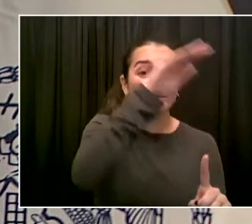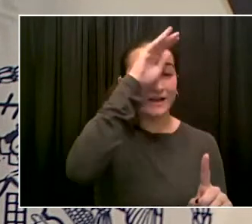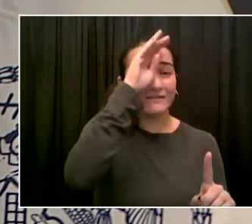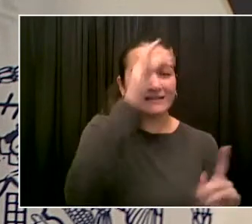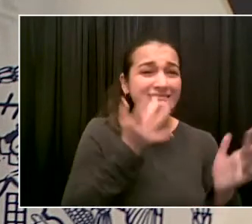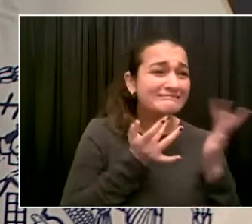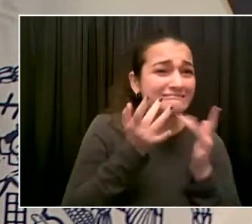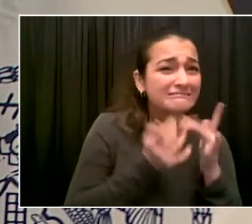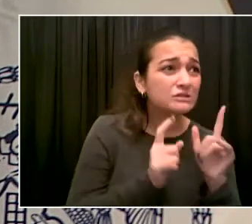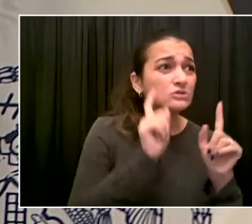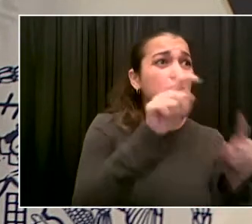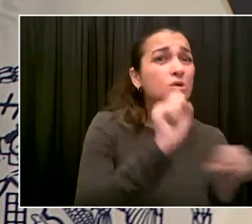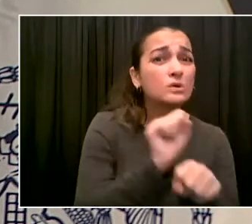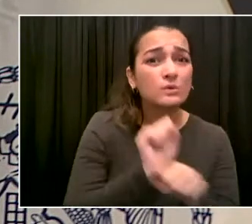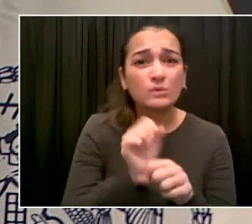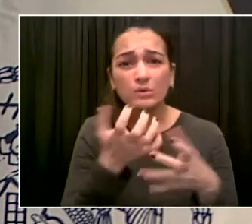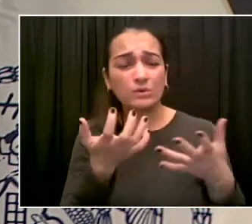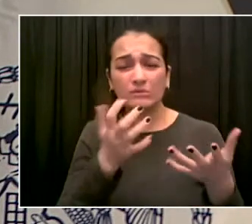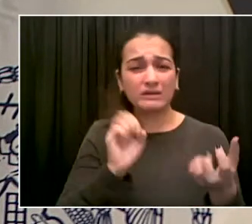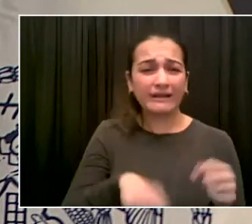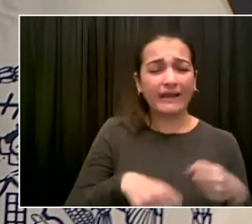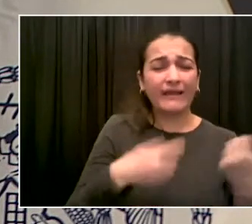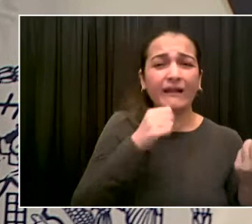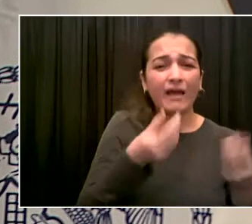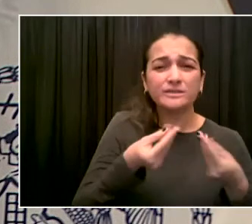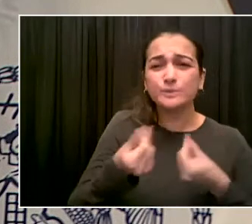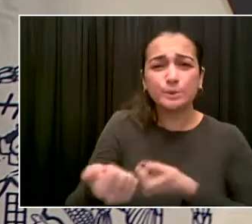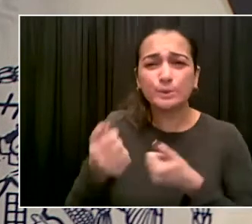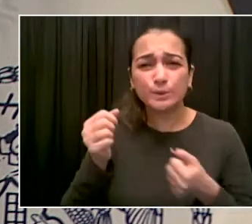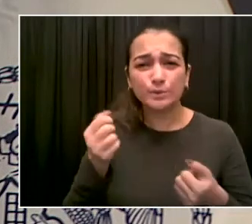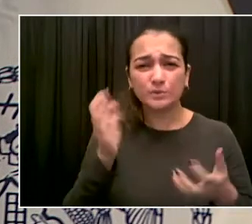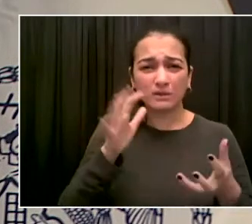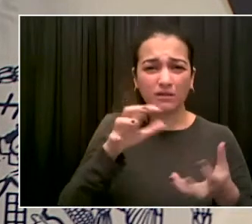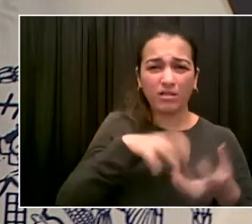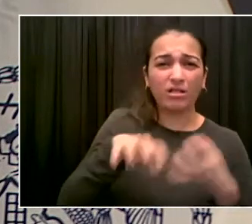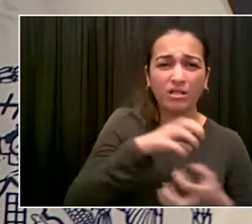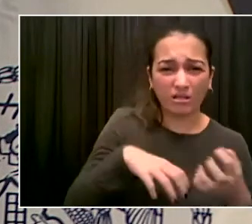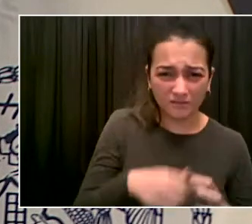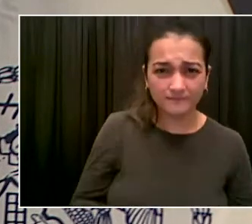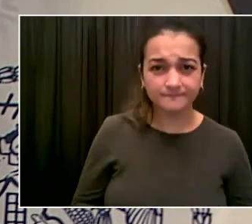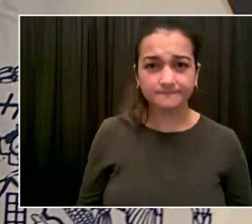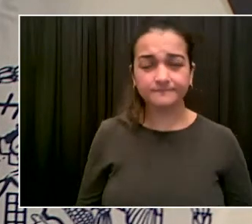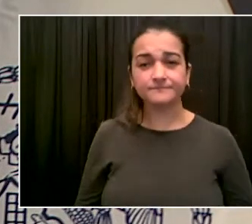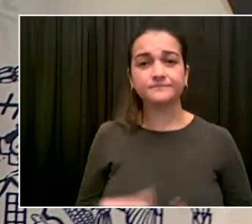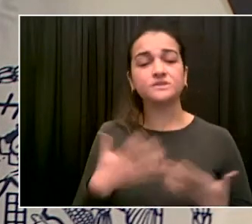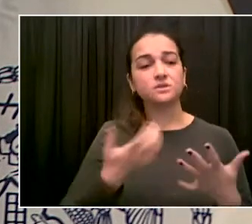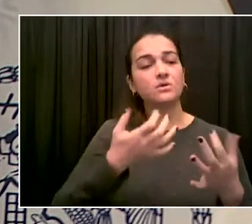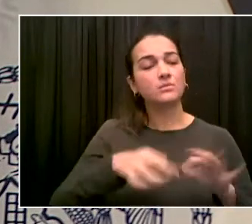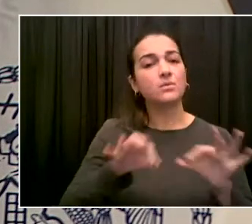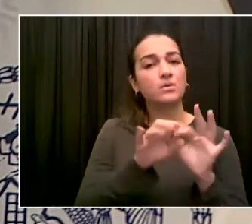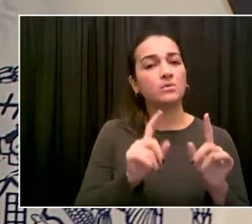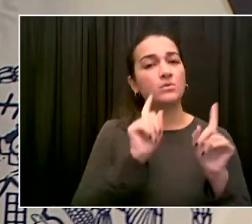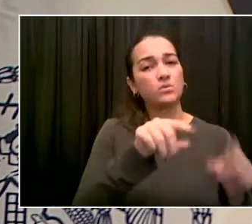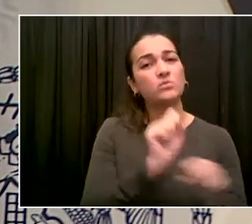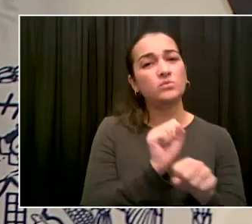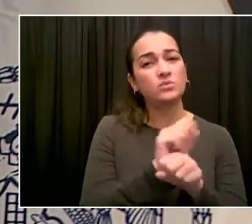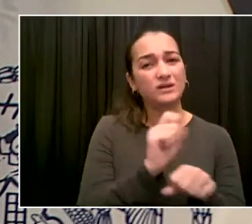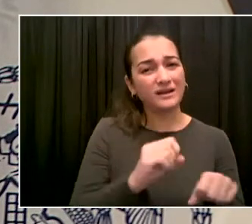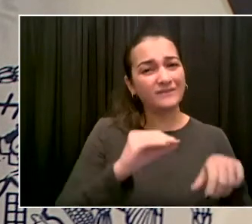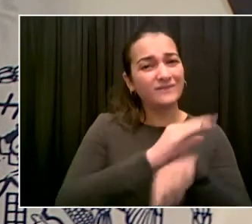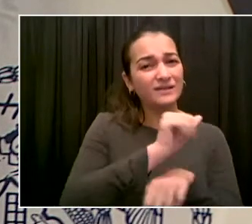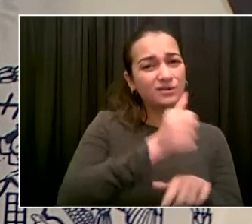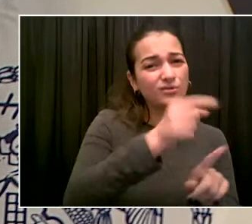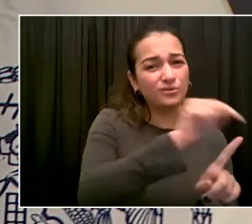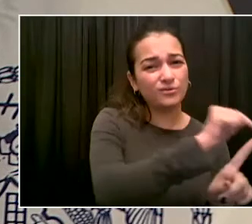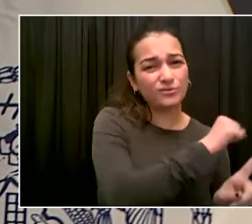work, protect people as you took an oath to do. And look, this is something that we don't